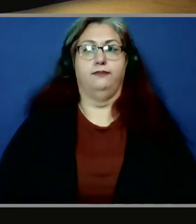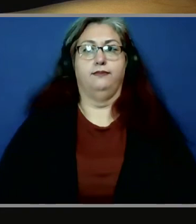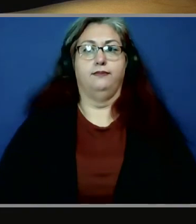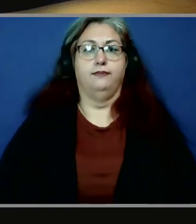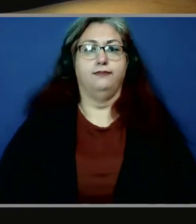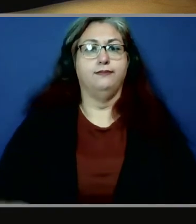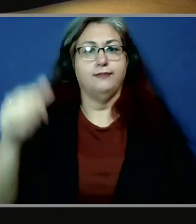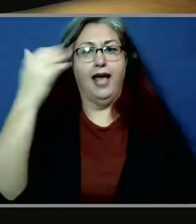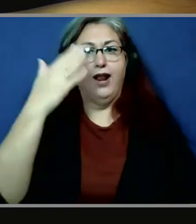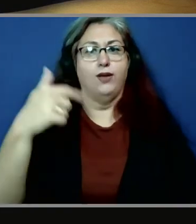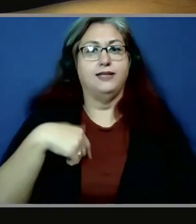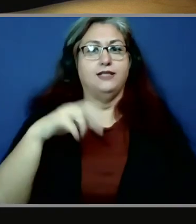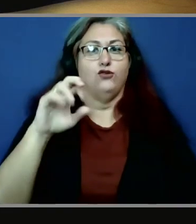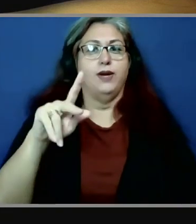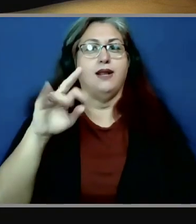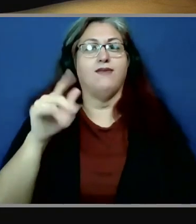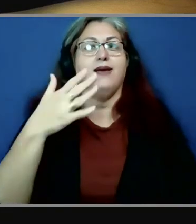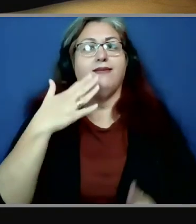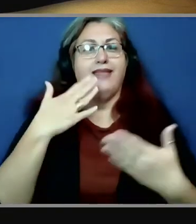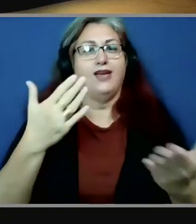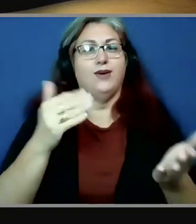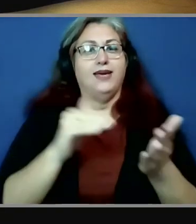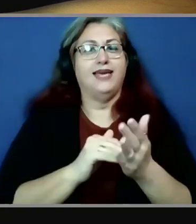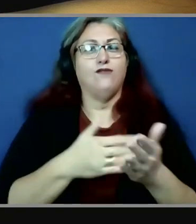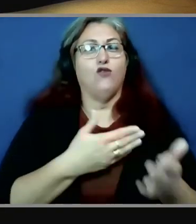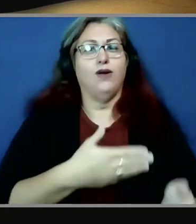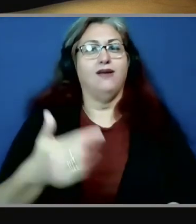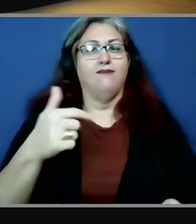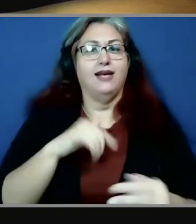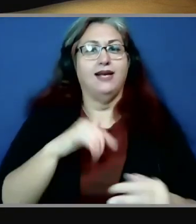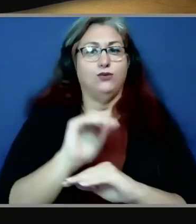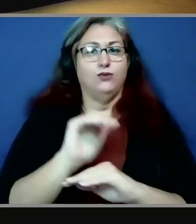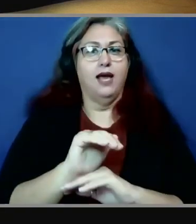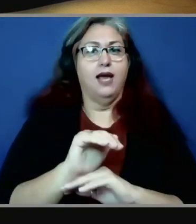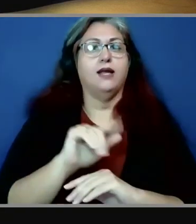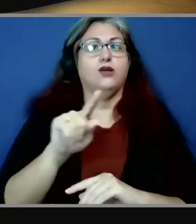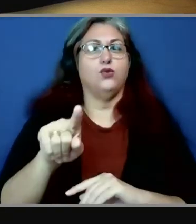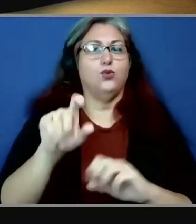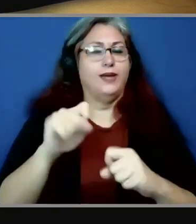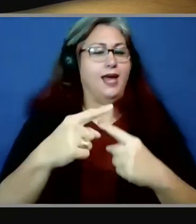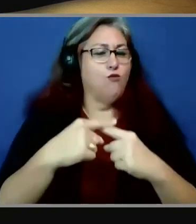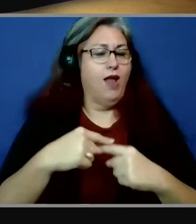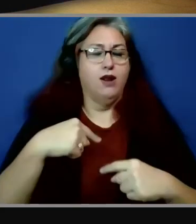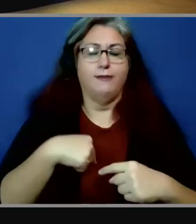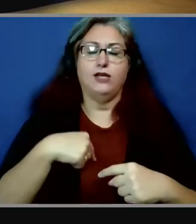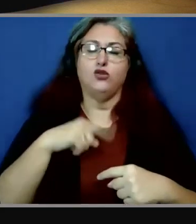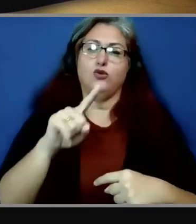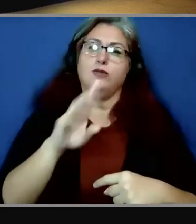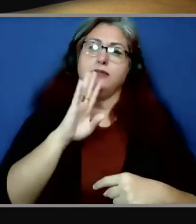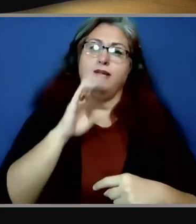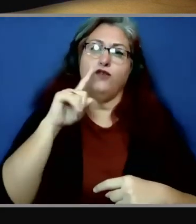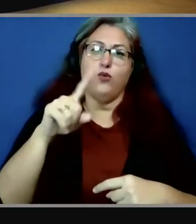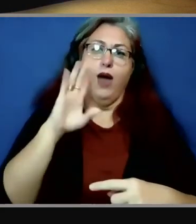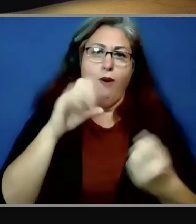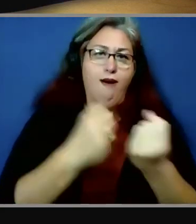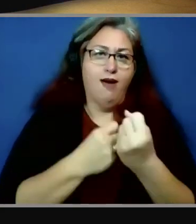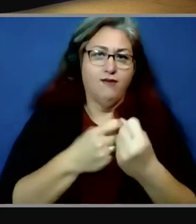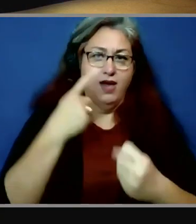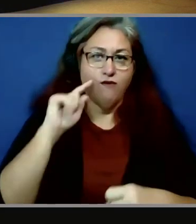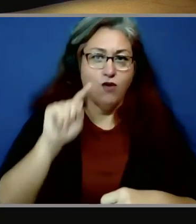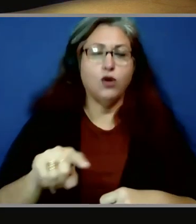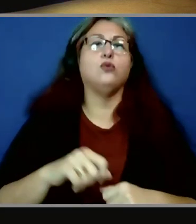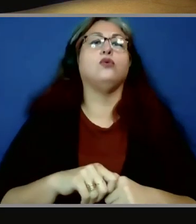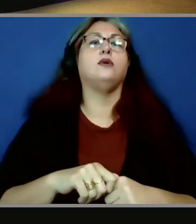Aloha, this is Rick Nava. Again, mahalo for inviting us this evening. You can count on me to be your voice and will advocate for you.